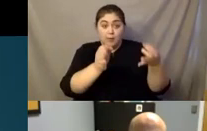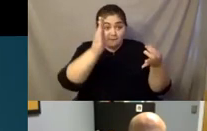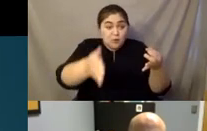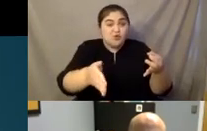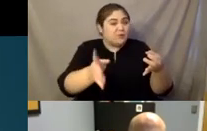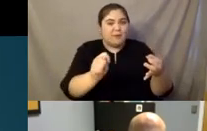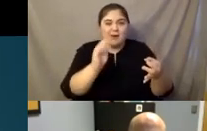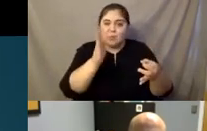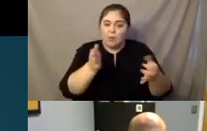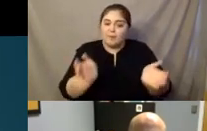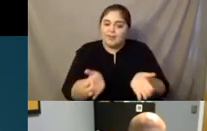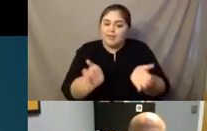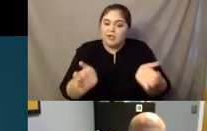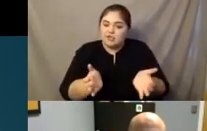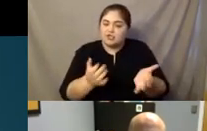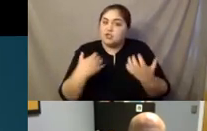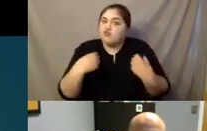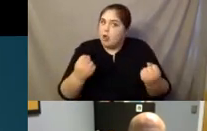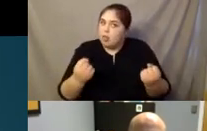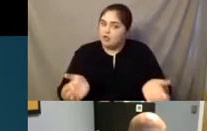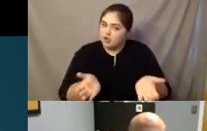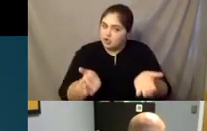be encouraged and strongly,